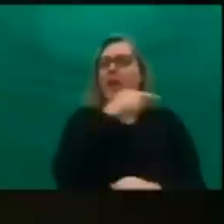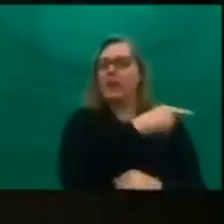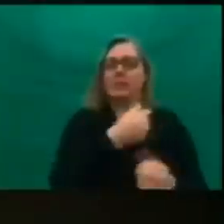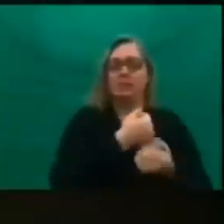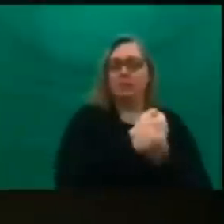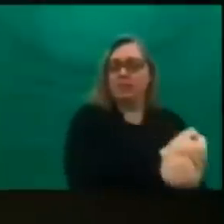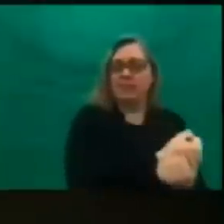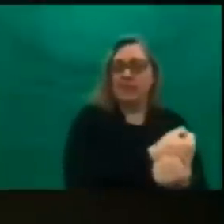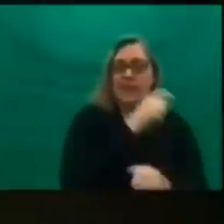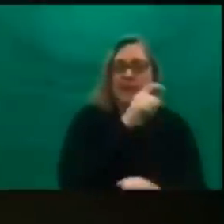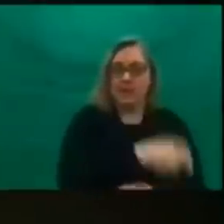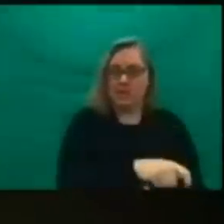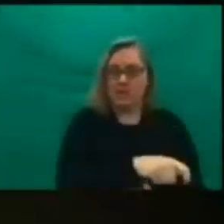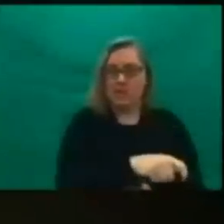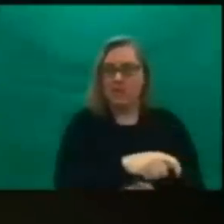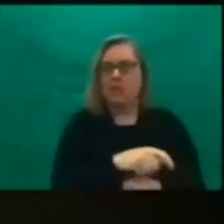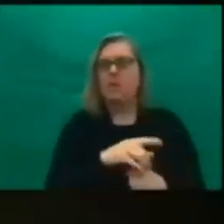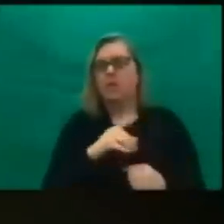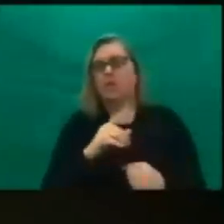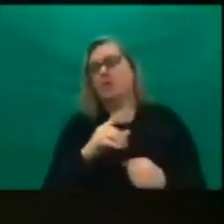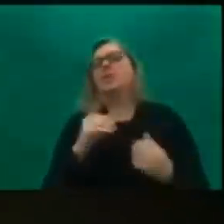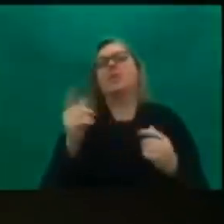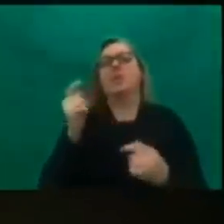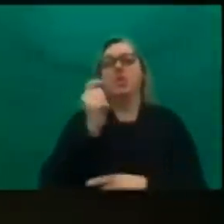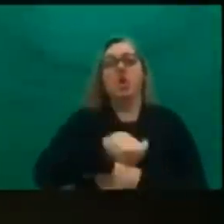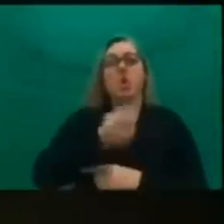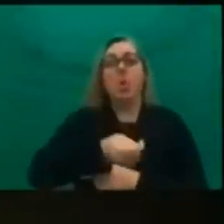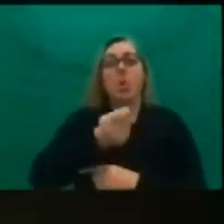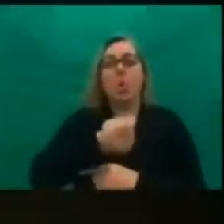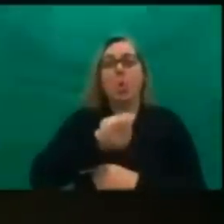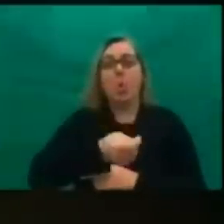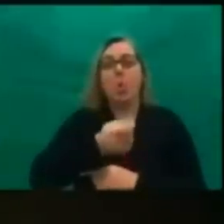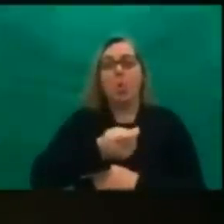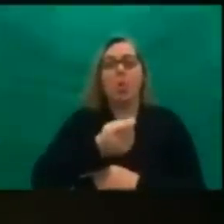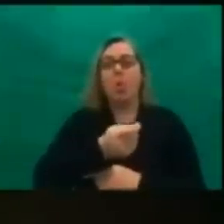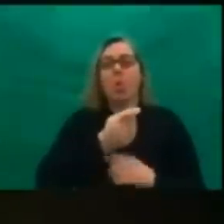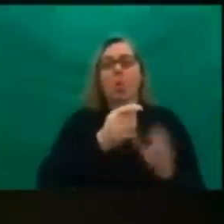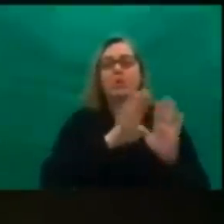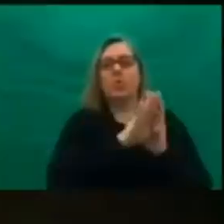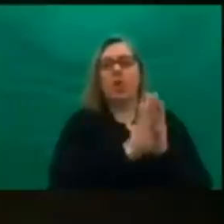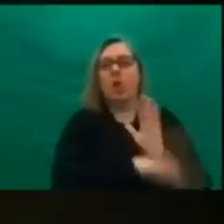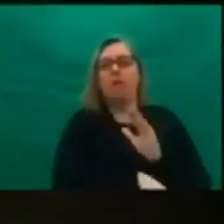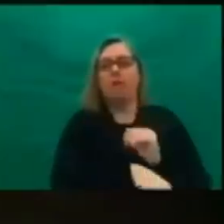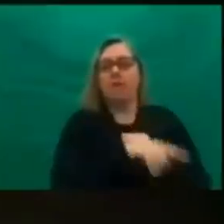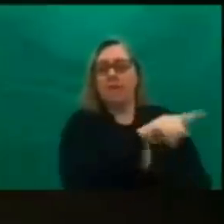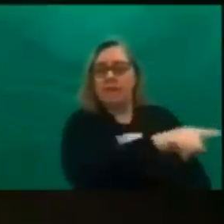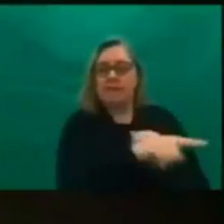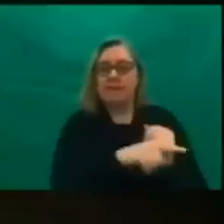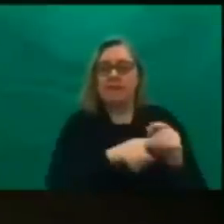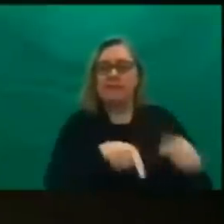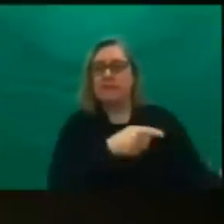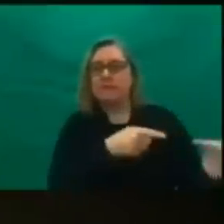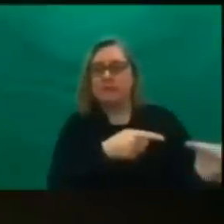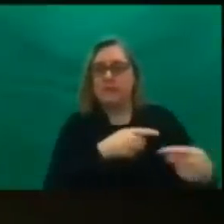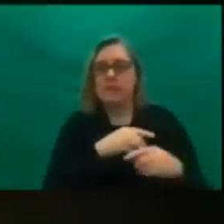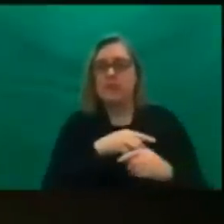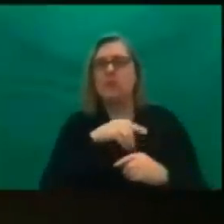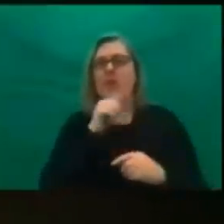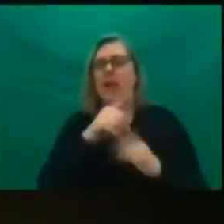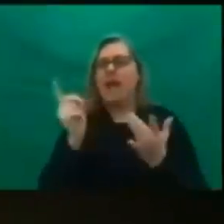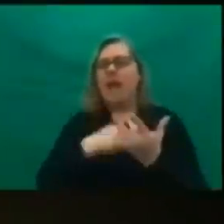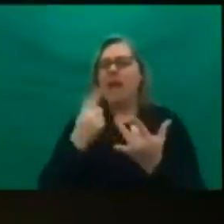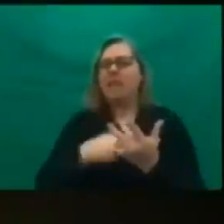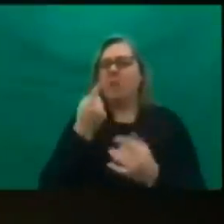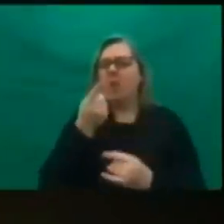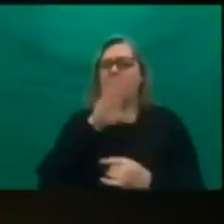that ultimately the court has dismissed. I think there was one other case that was ultimately dismissed as well from a